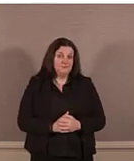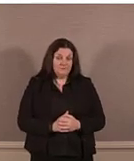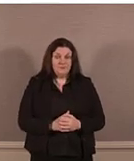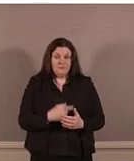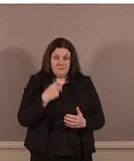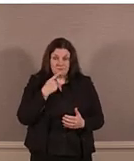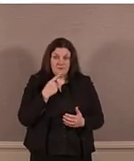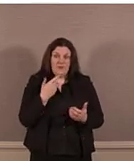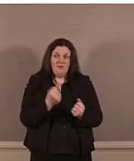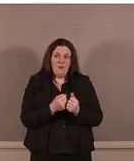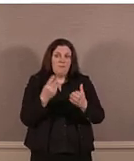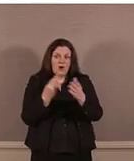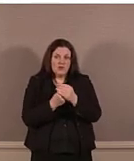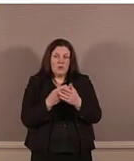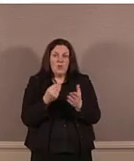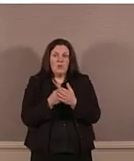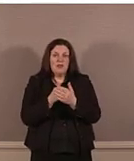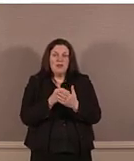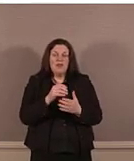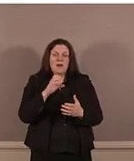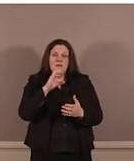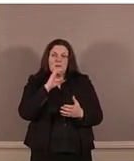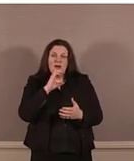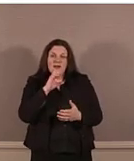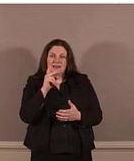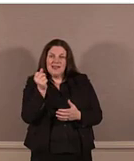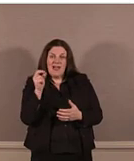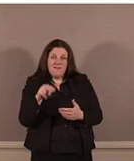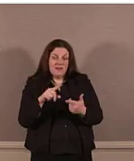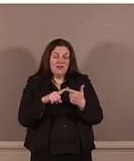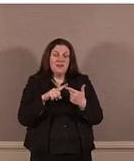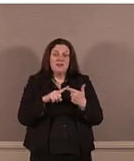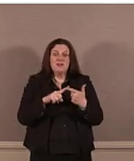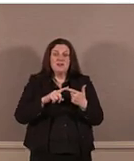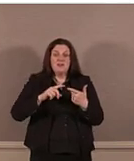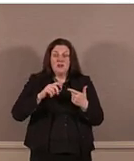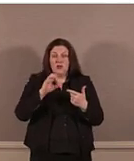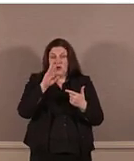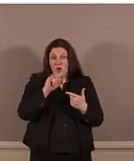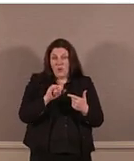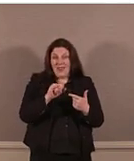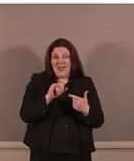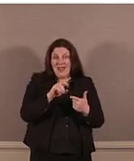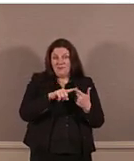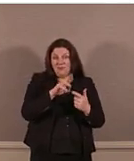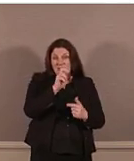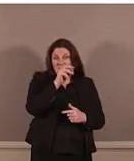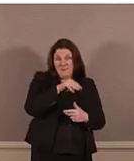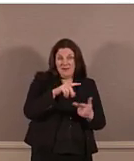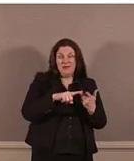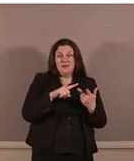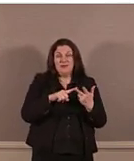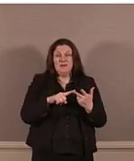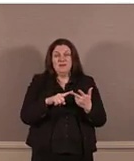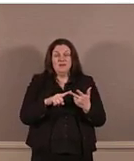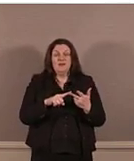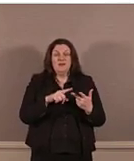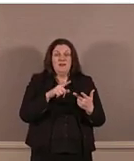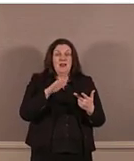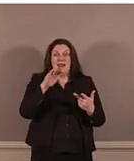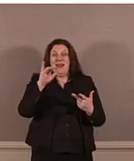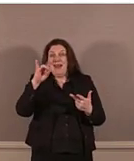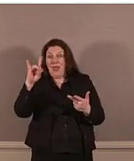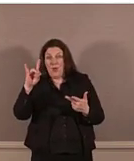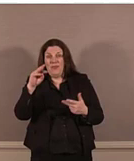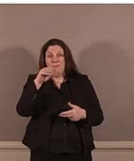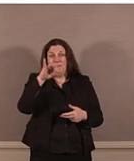with Cavan Monaghan, the City of Dublin, Galway and Roscommon, Louthmeath and Wexford and Waterford. And these